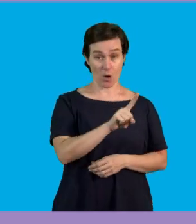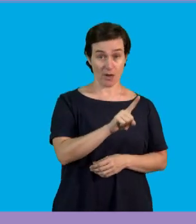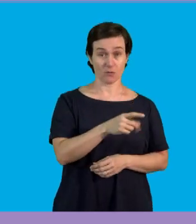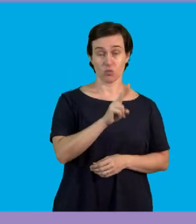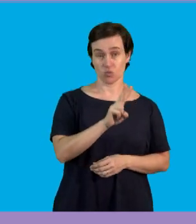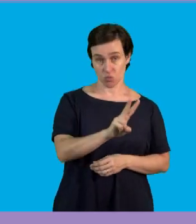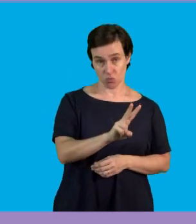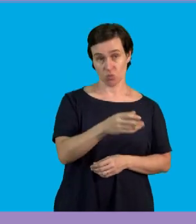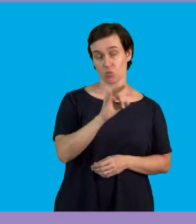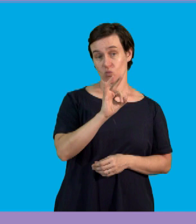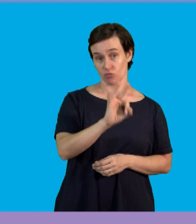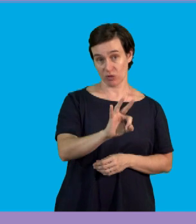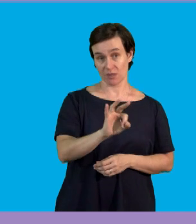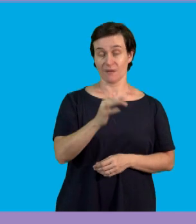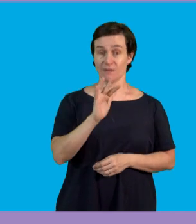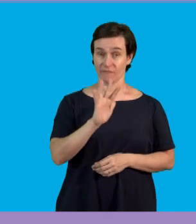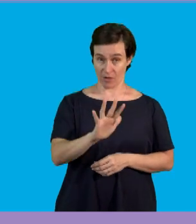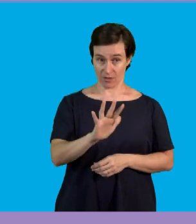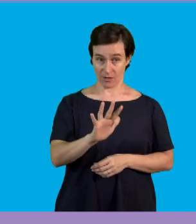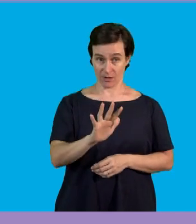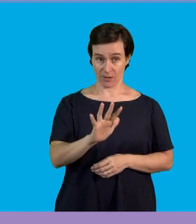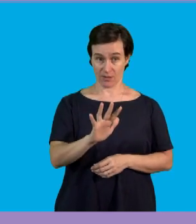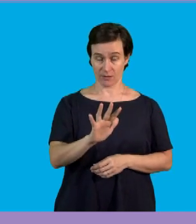have 1, 2, 3,